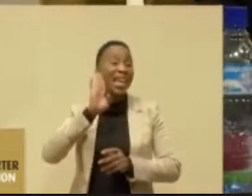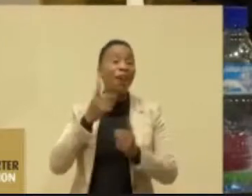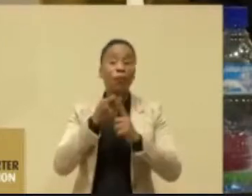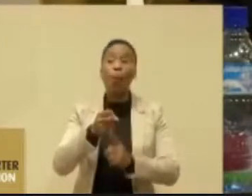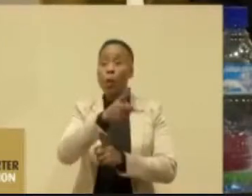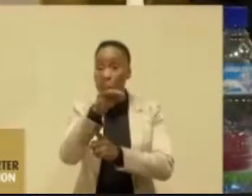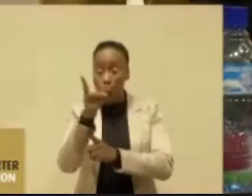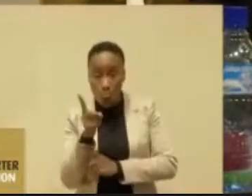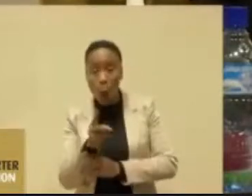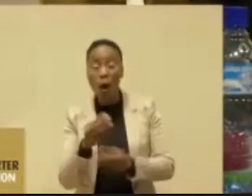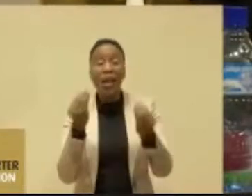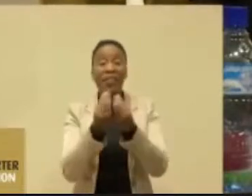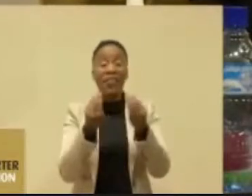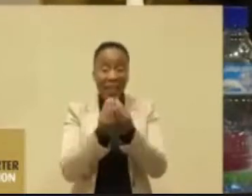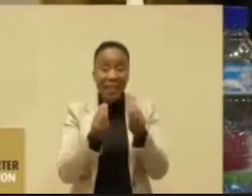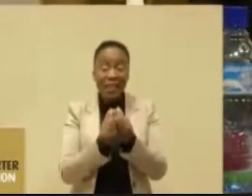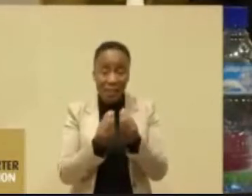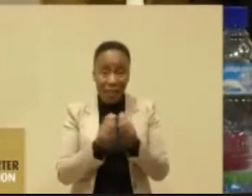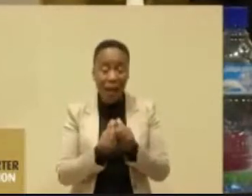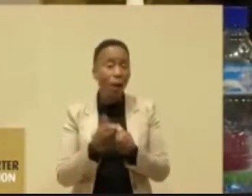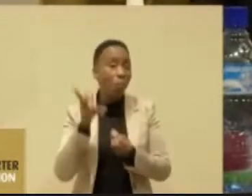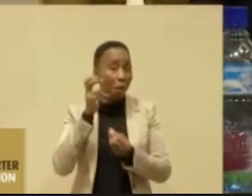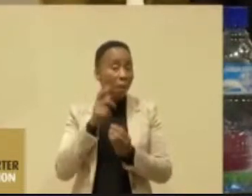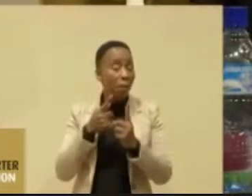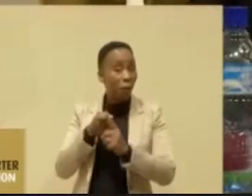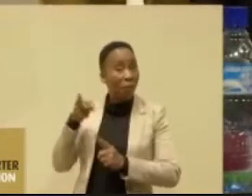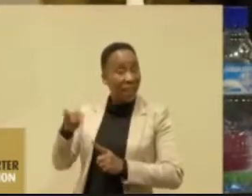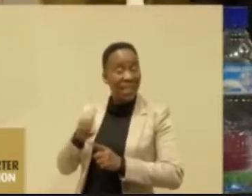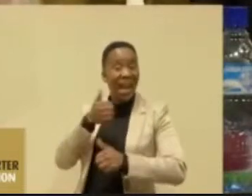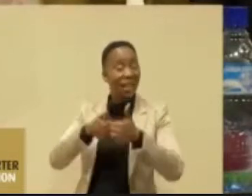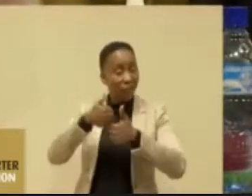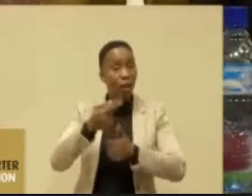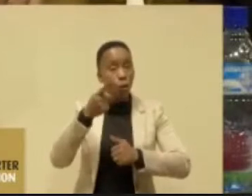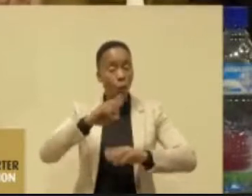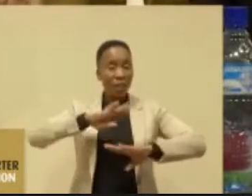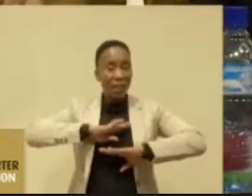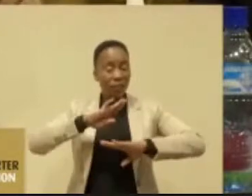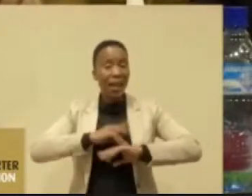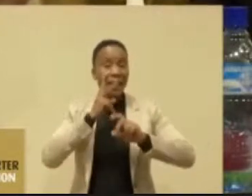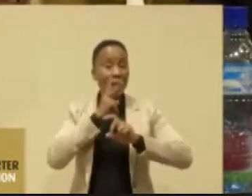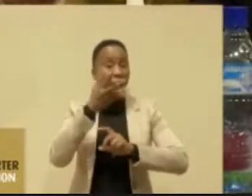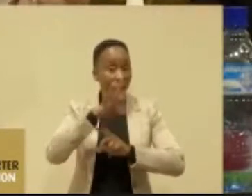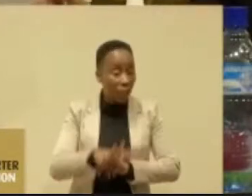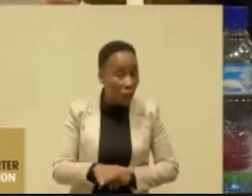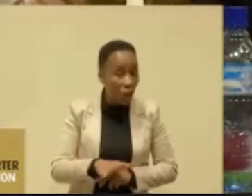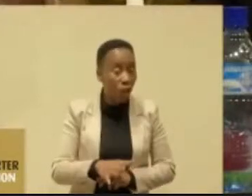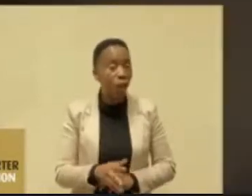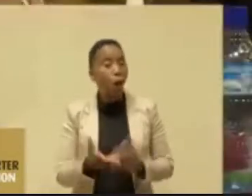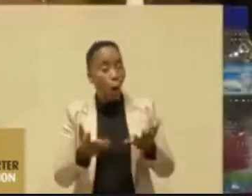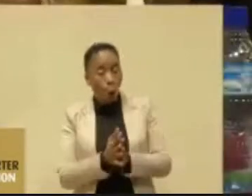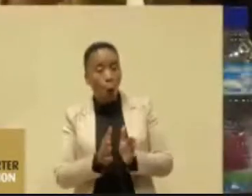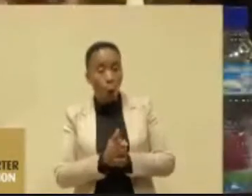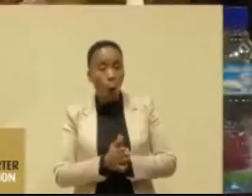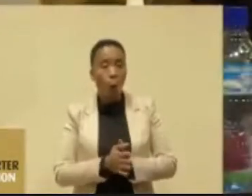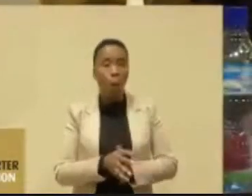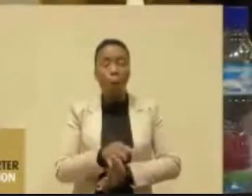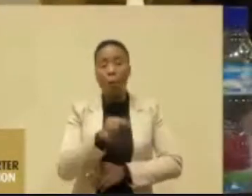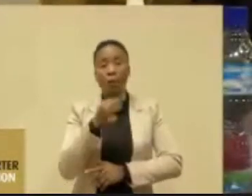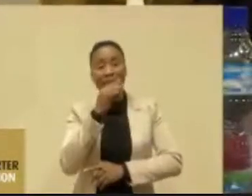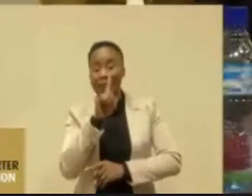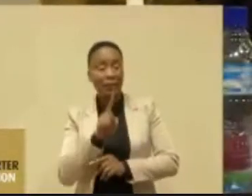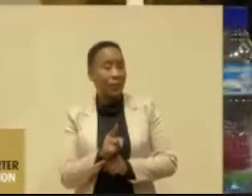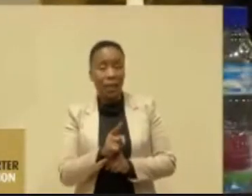whether the things that you've heard here from the executive you are satisfied that you have seen it or that you also you are telling them that you